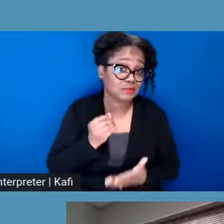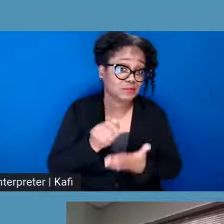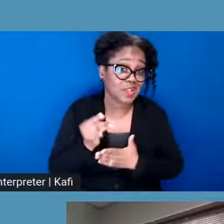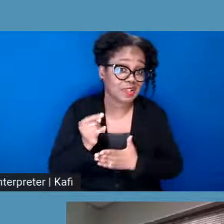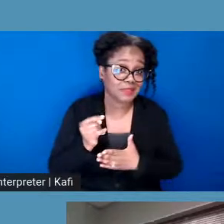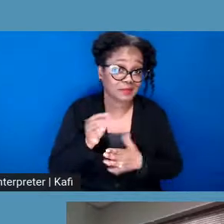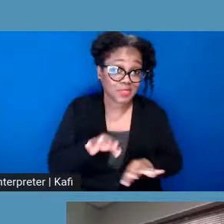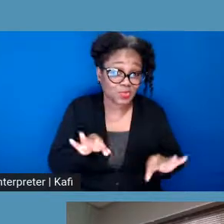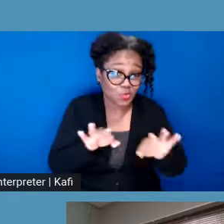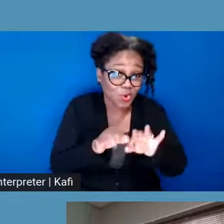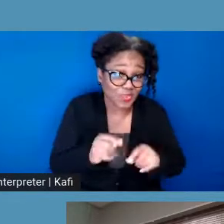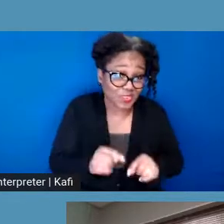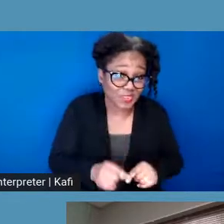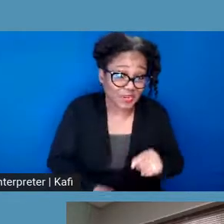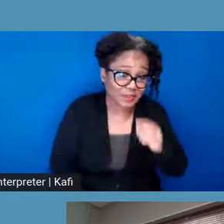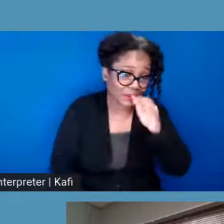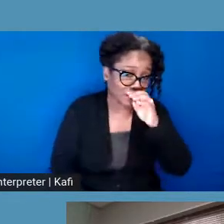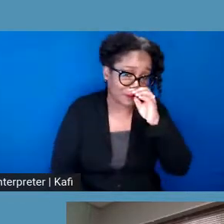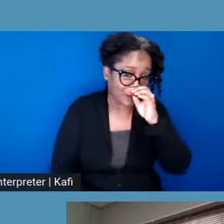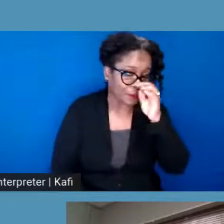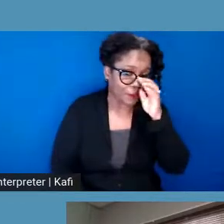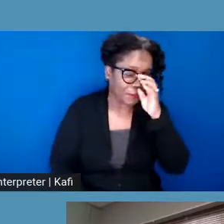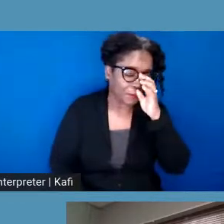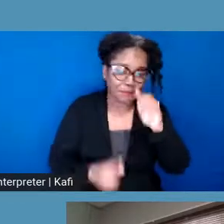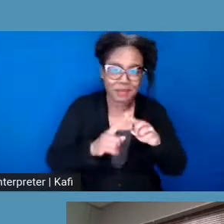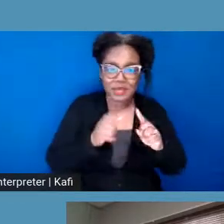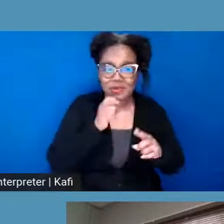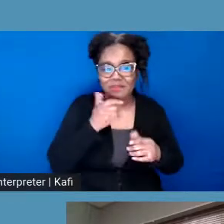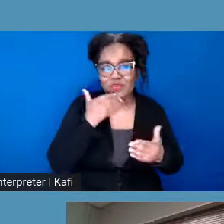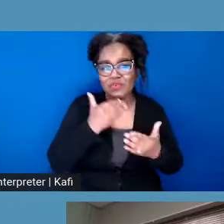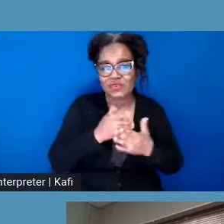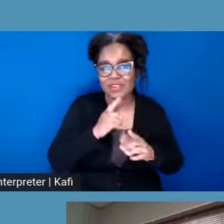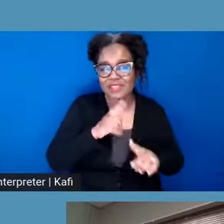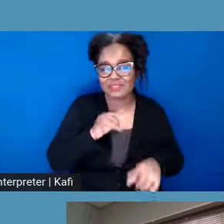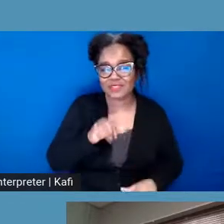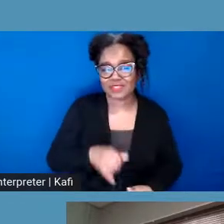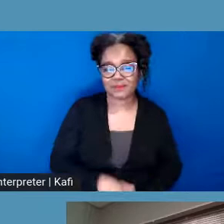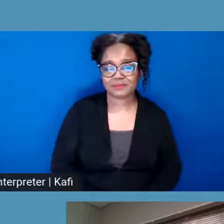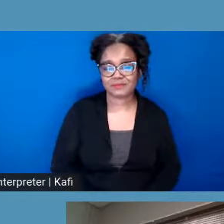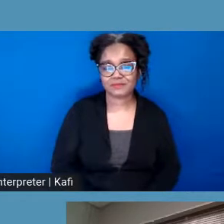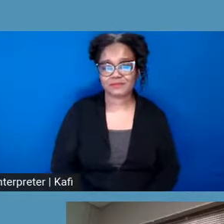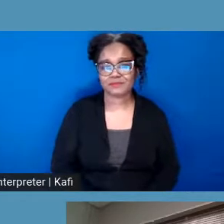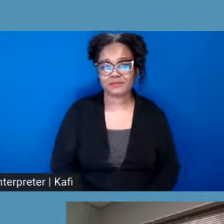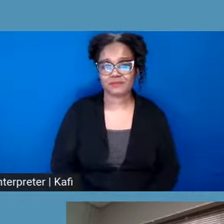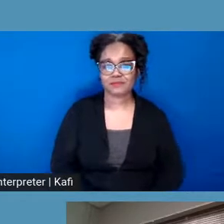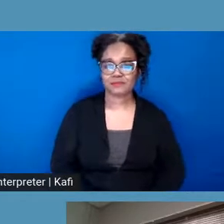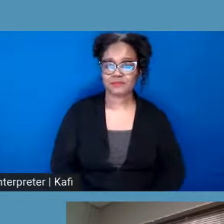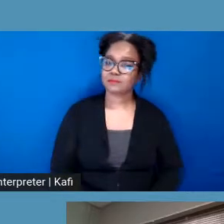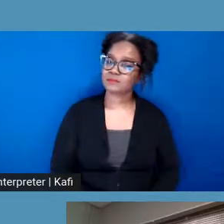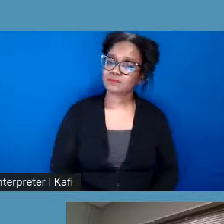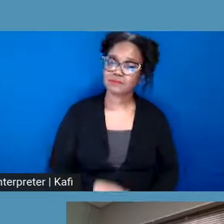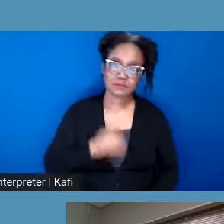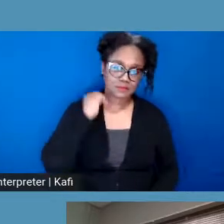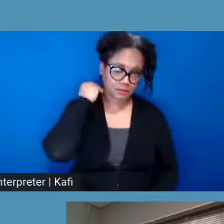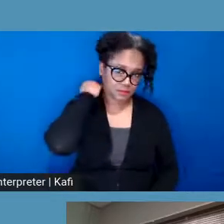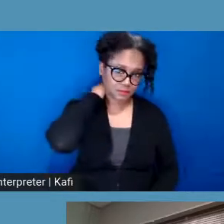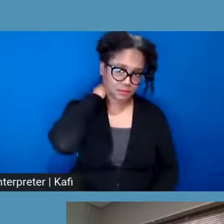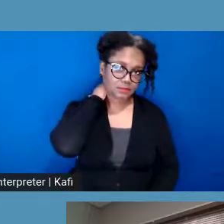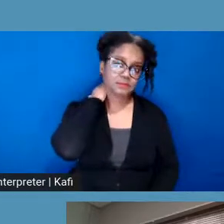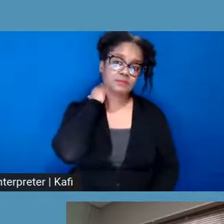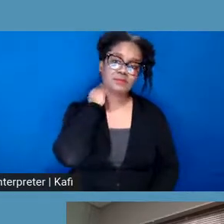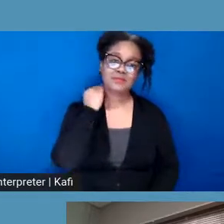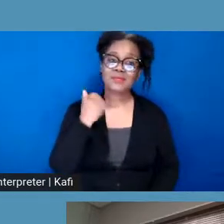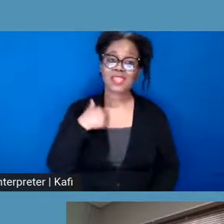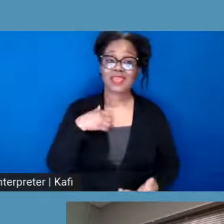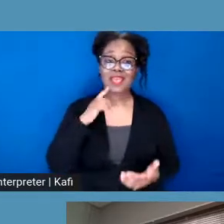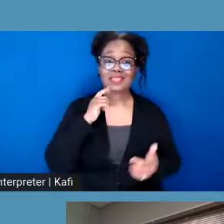But yeah, I'm sorry, I don't have a good answer for that one. Well, and as a follow-up to that, I know that many of us have found out that our phones can do